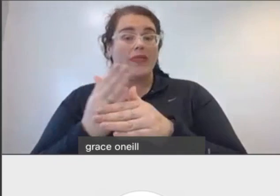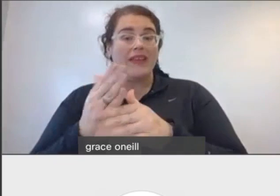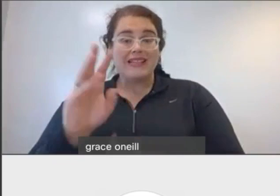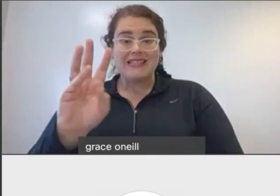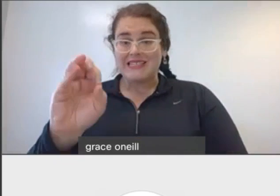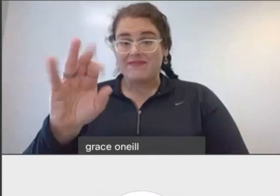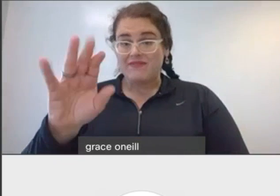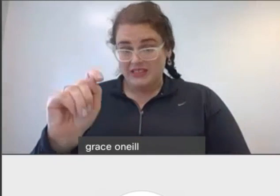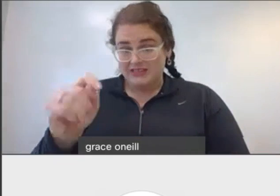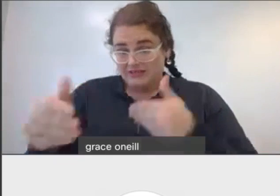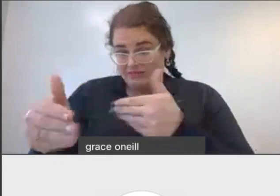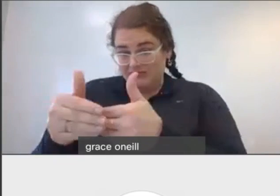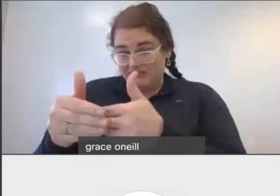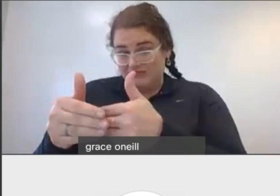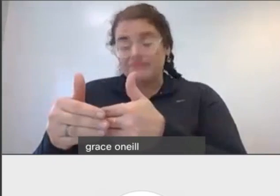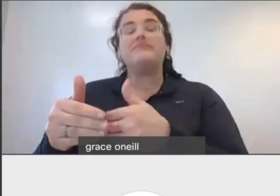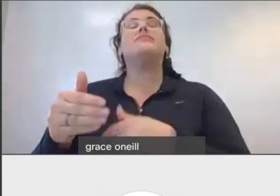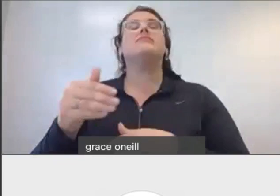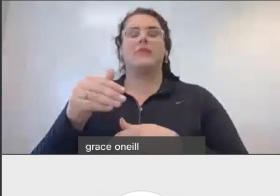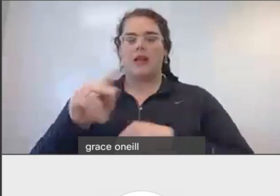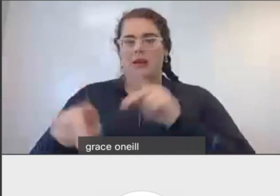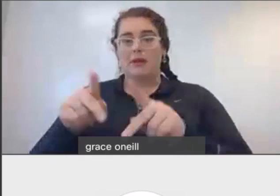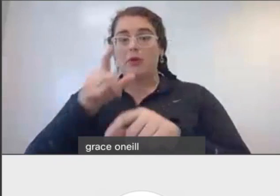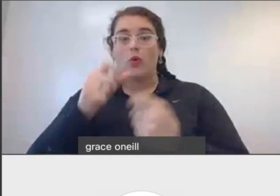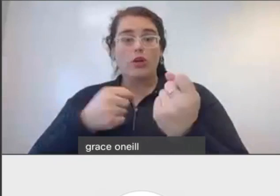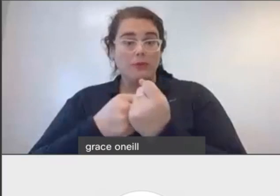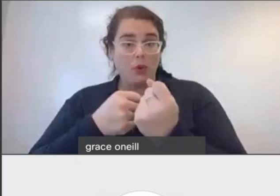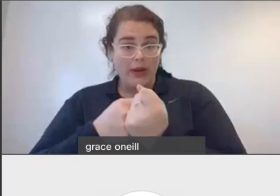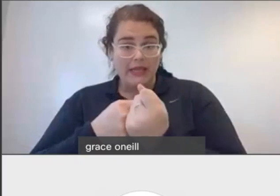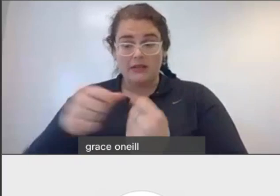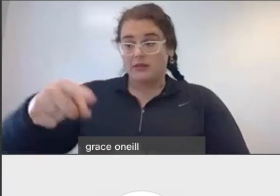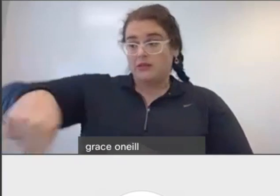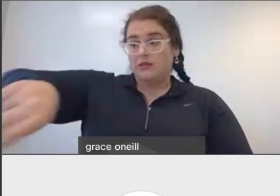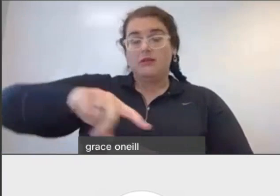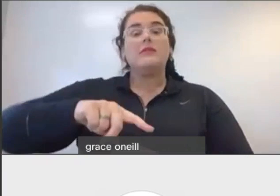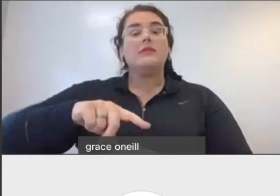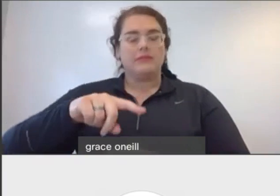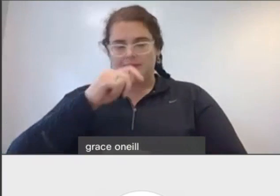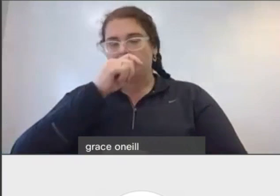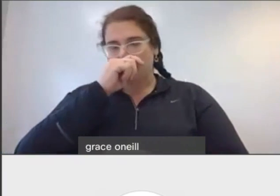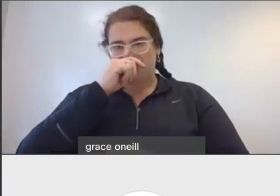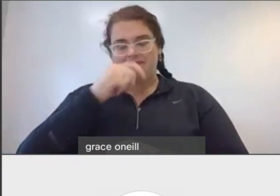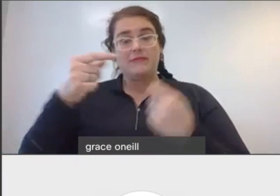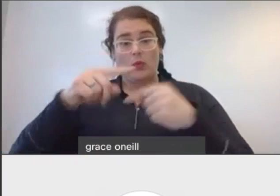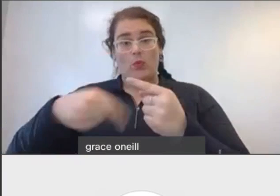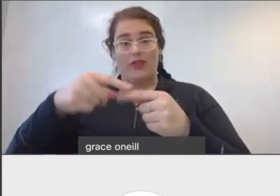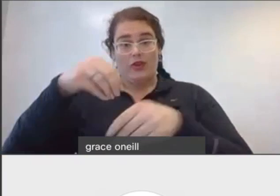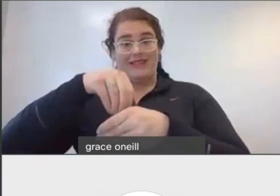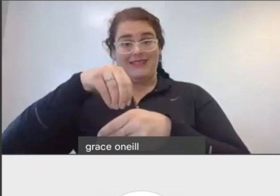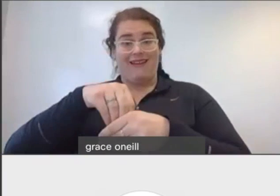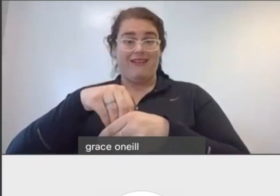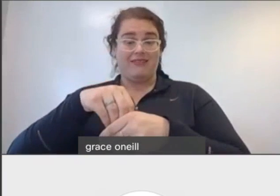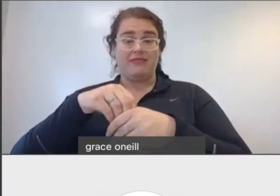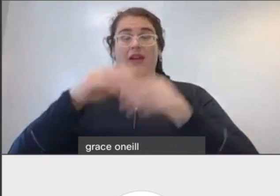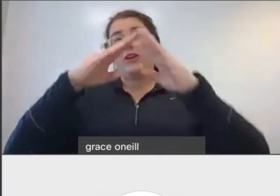patients or residents, or in this case, person supported, while indoors, are required to wear